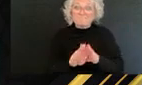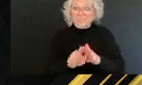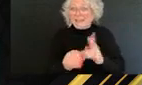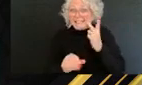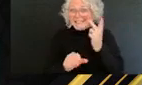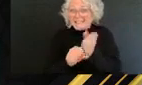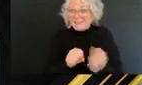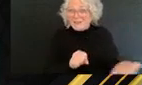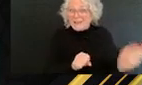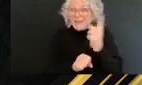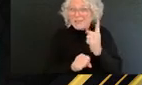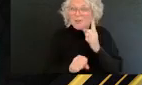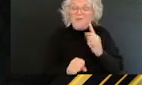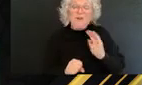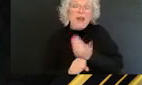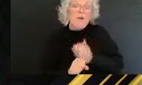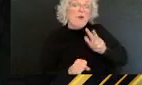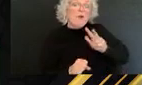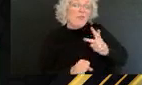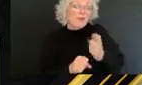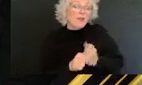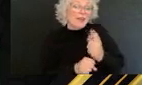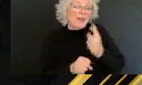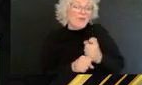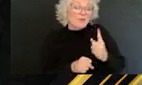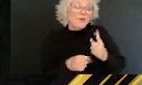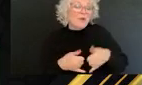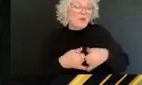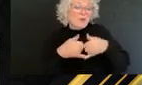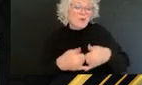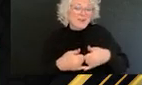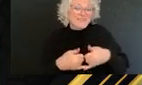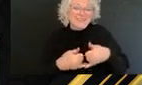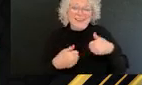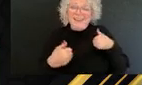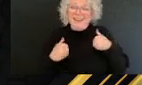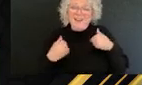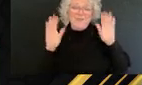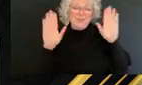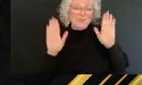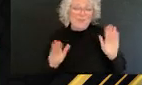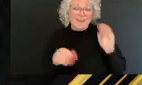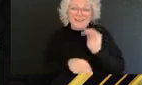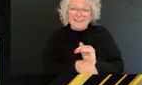we'll see you next year for the 3rd annual awards. Have a wonderful evening.